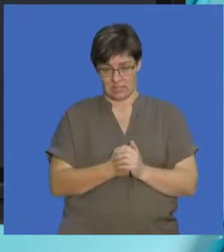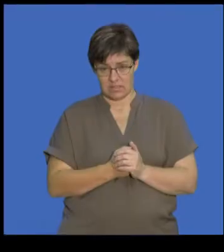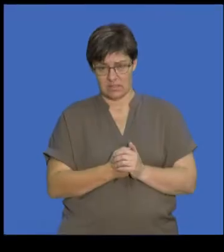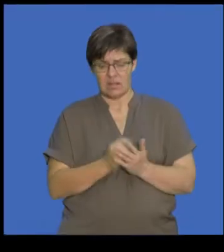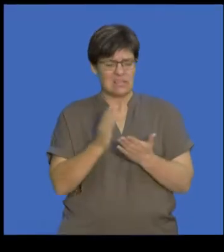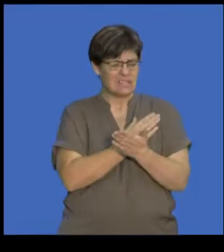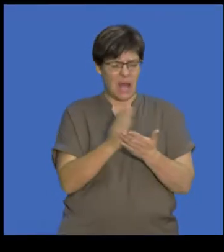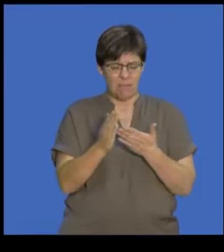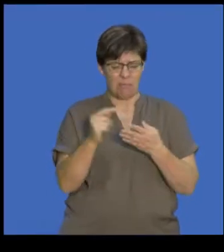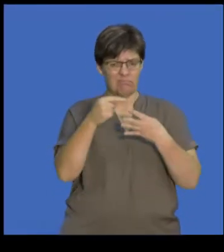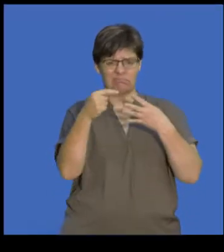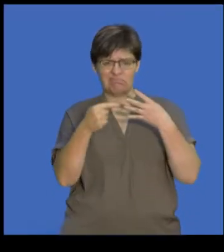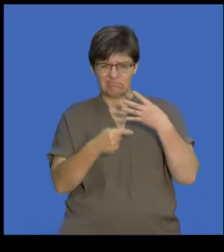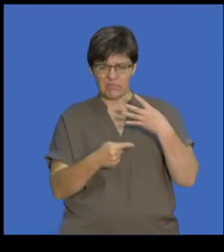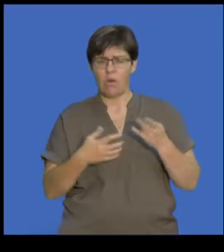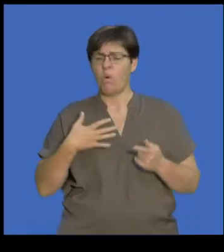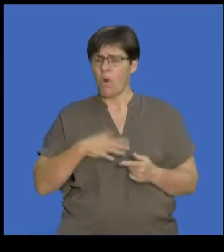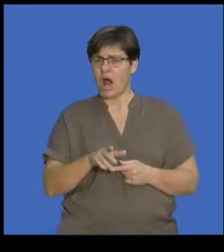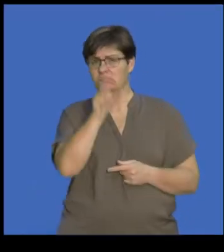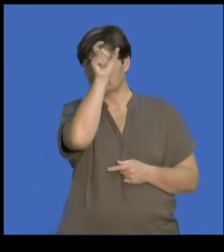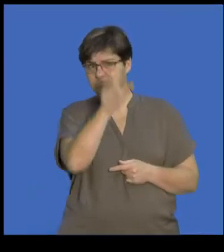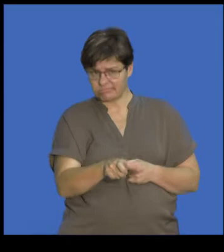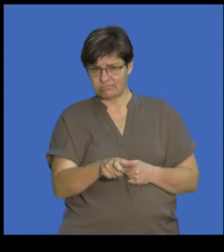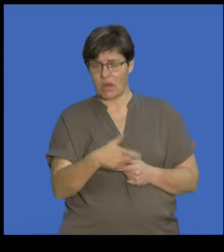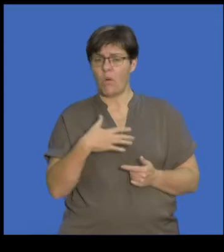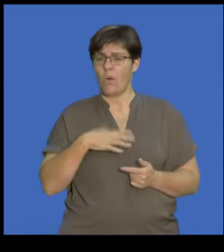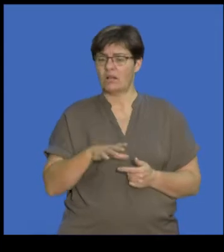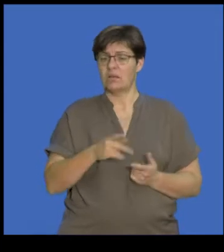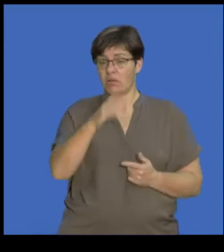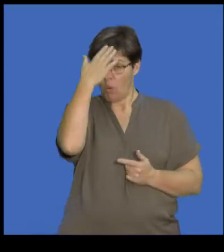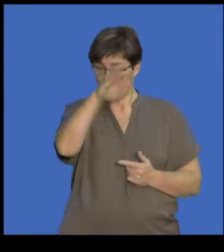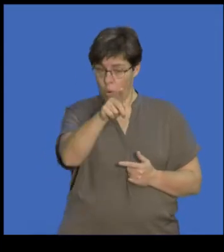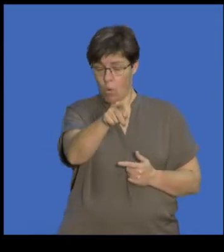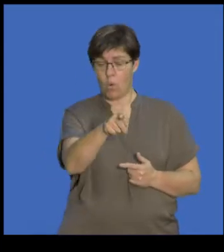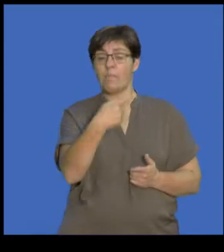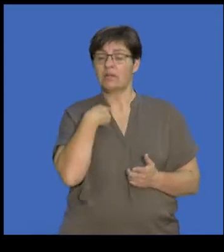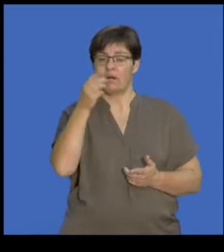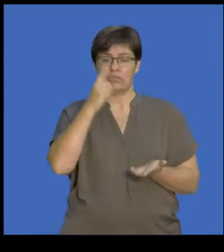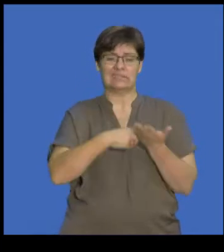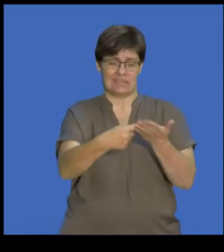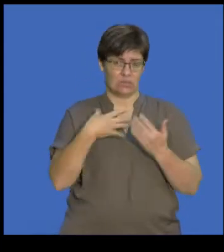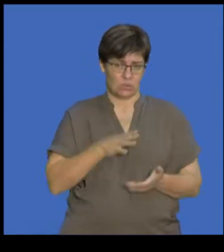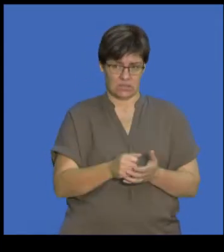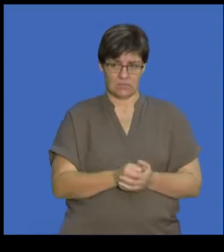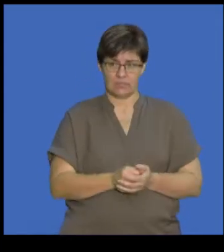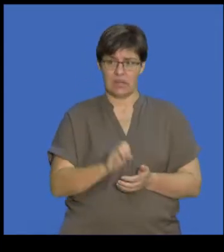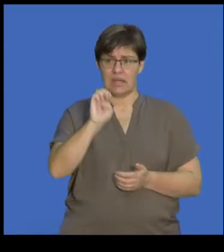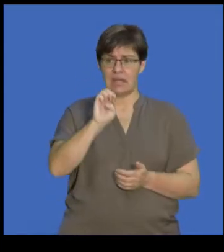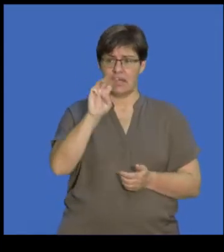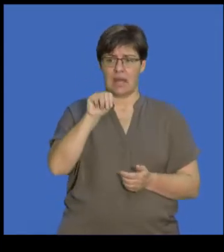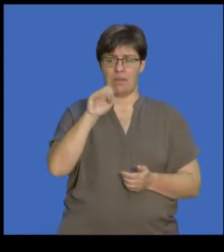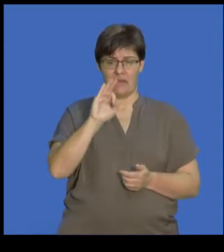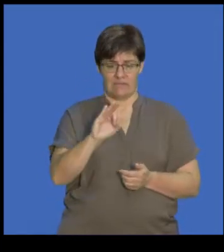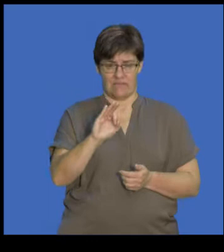so what are some of the terms that we are going to discuss, or that we already know by now? We know something about EMF, which has to